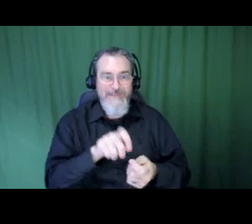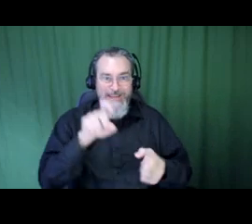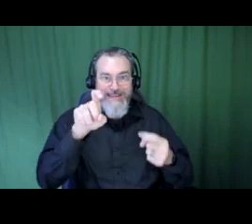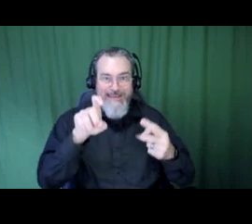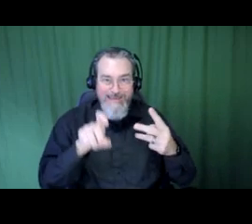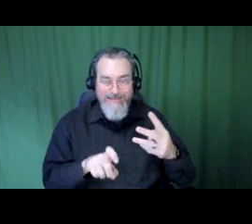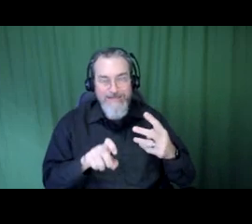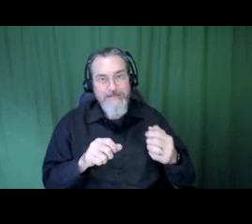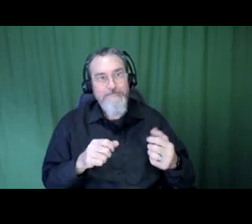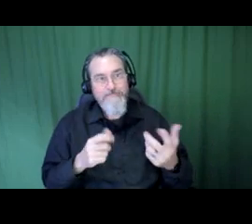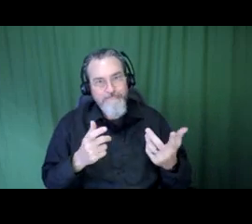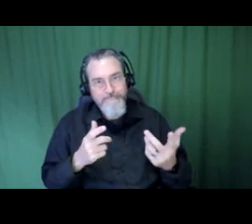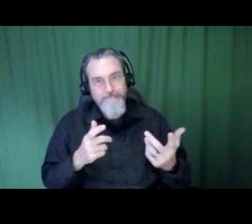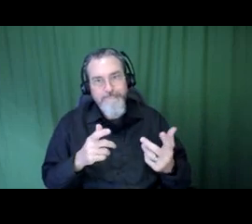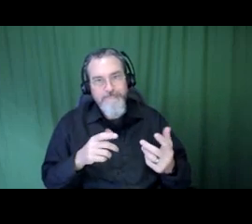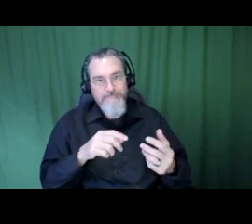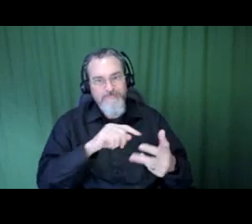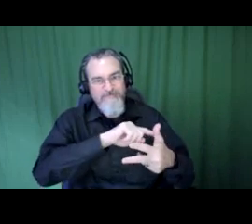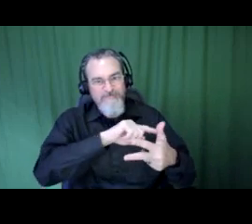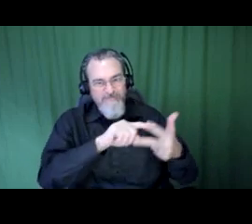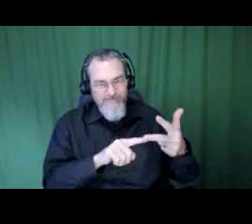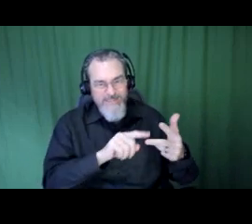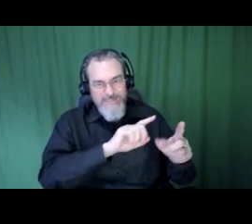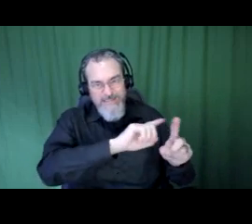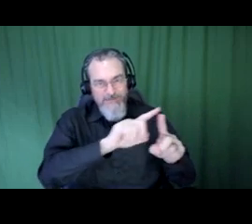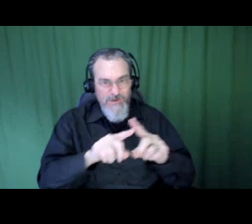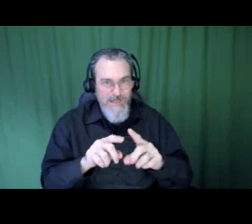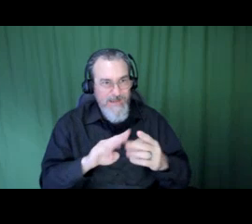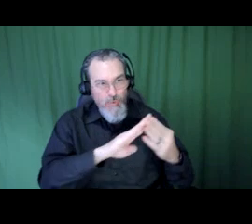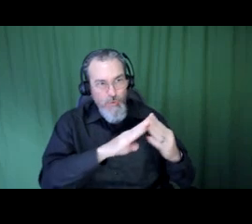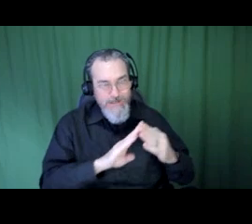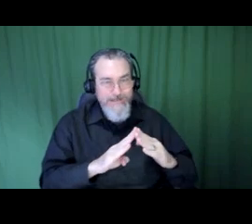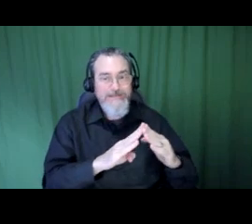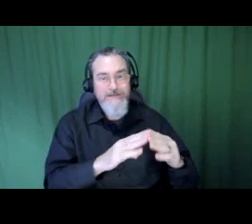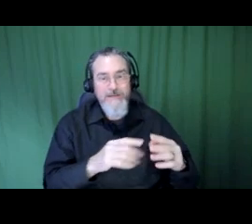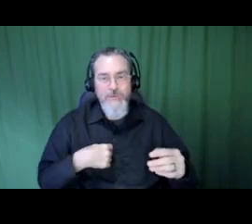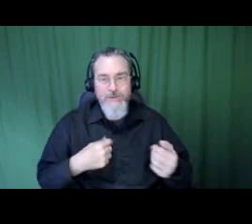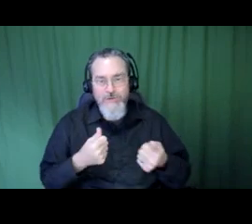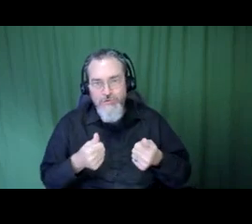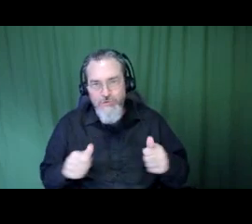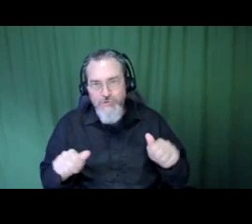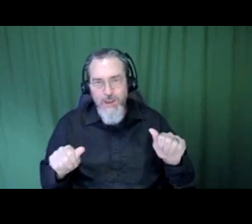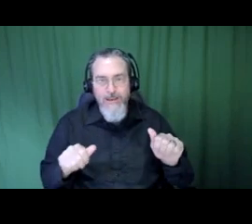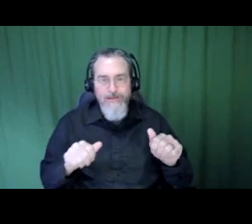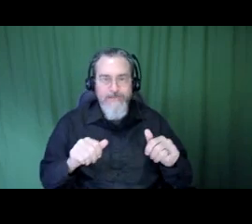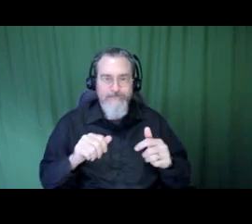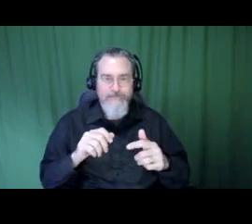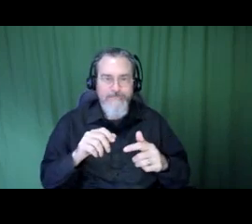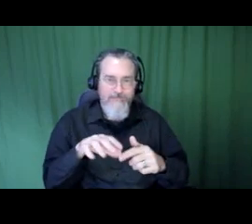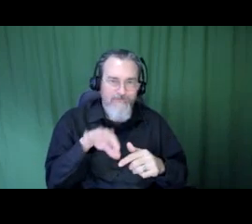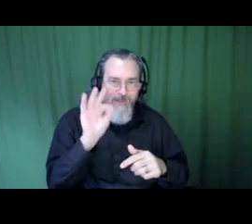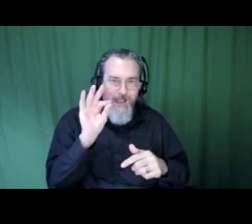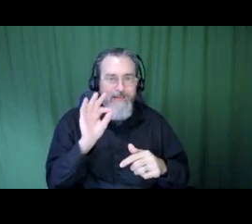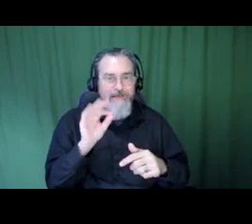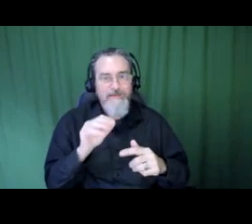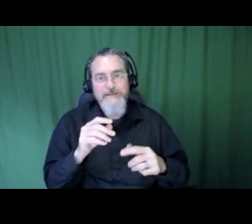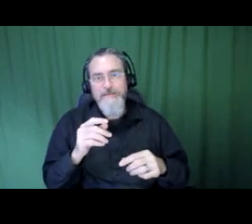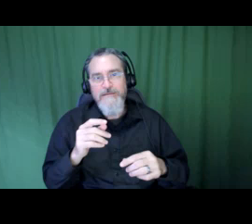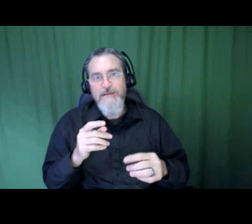these four communities with specifically stormwater infrastructure kind of maintenance and